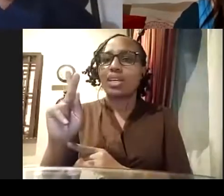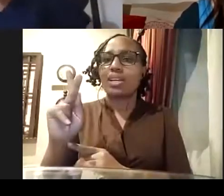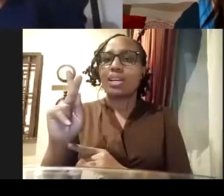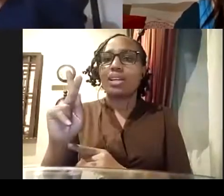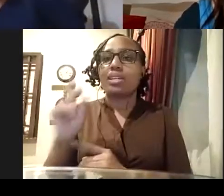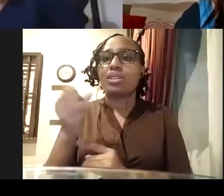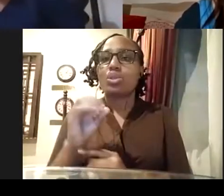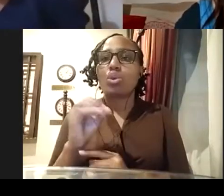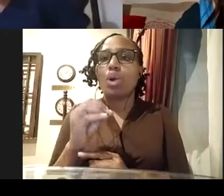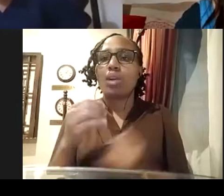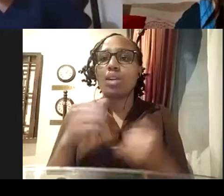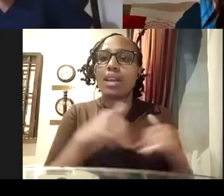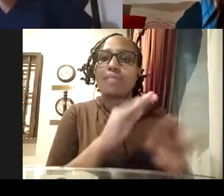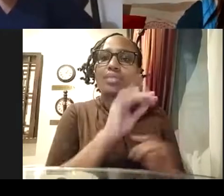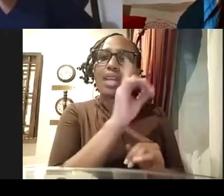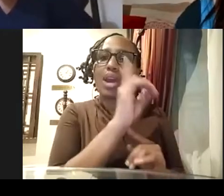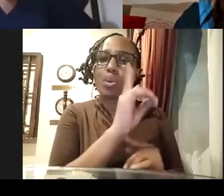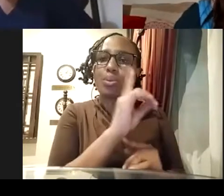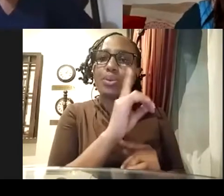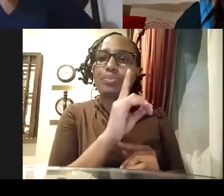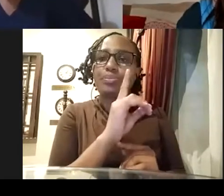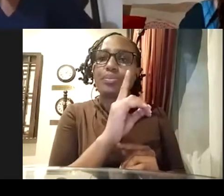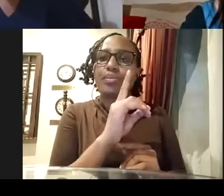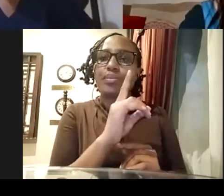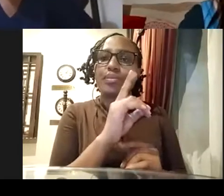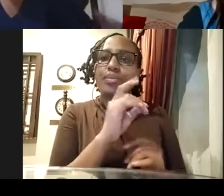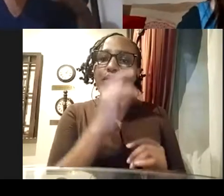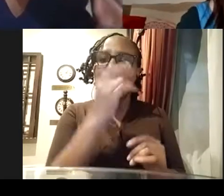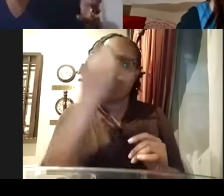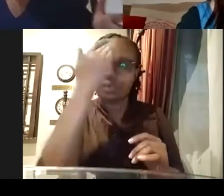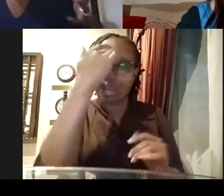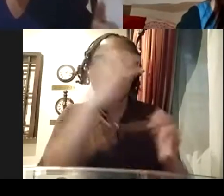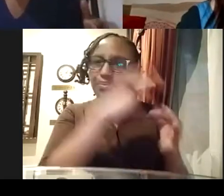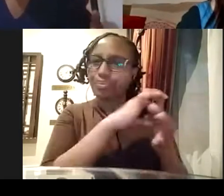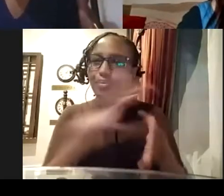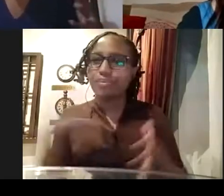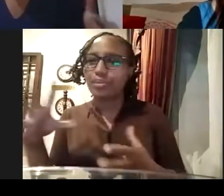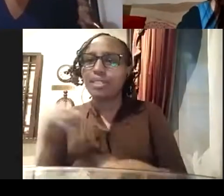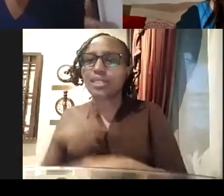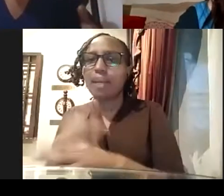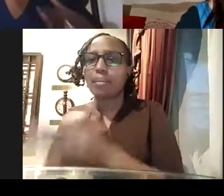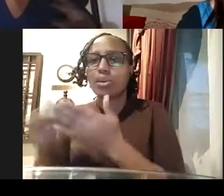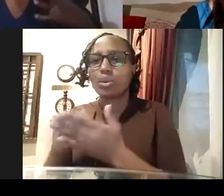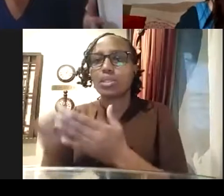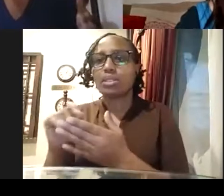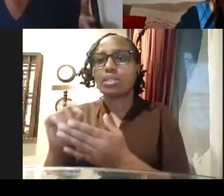only left Nairobi physically, but I also kind of left it intellectually and with my heart. So when I wrote the Havoc of Choice in the first